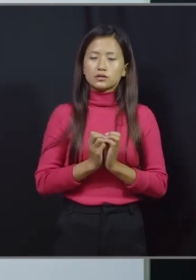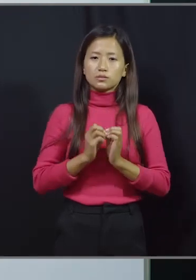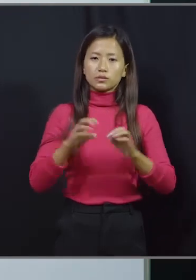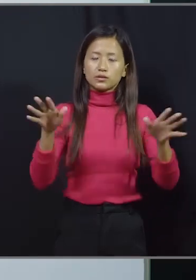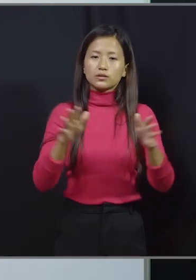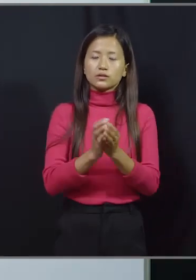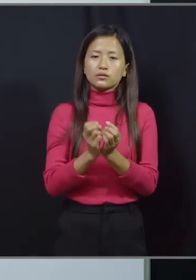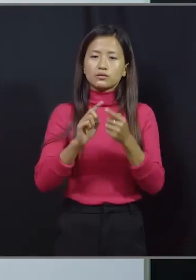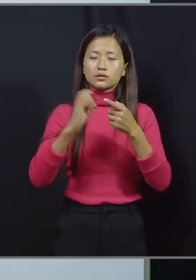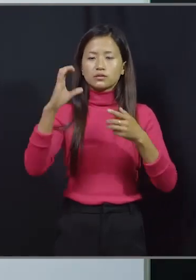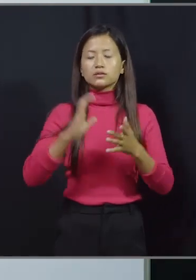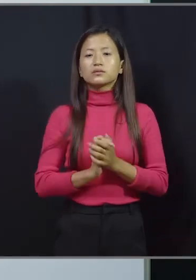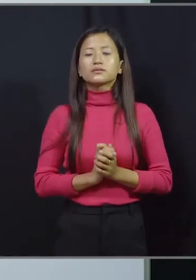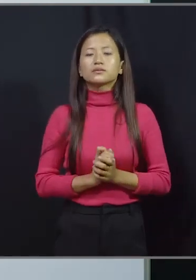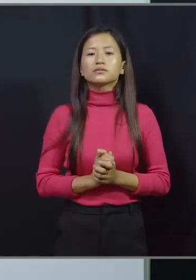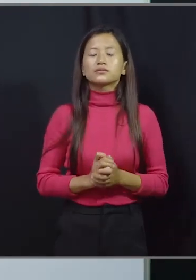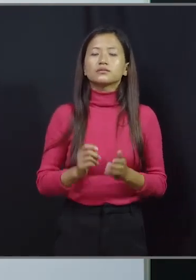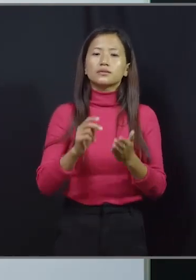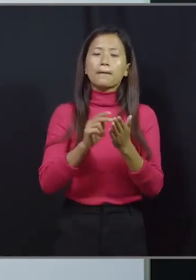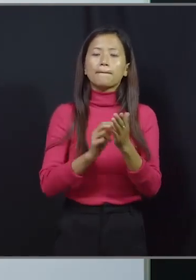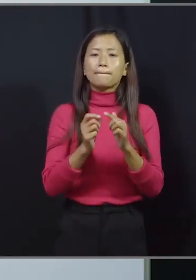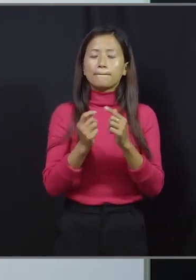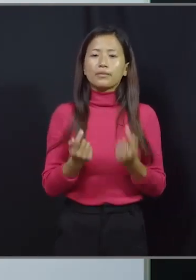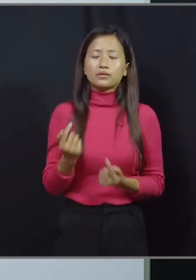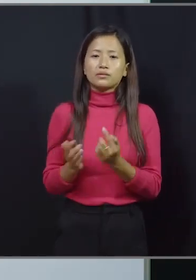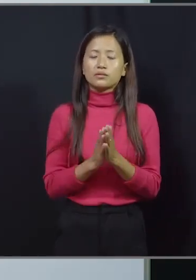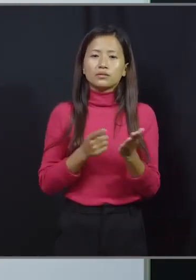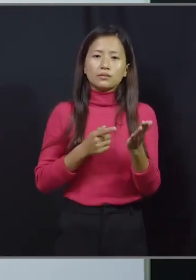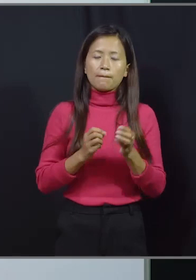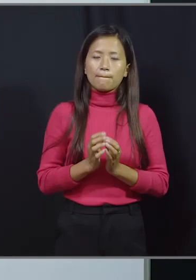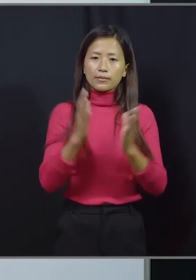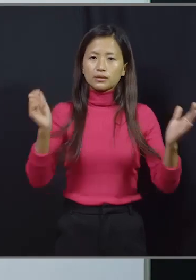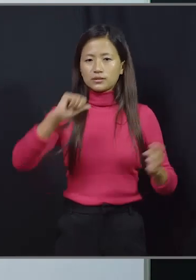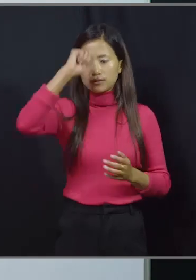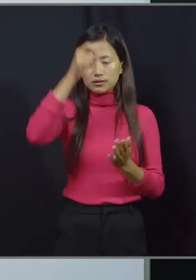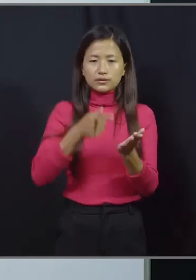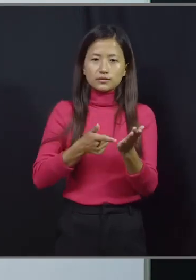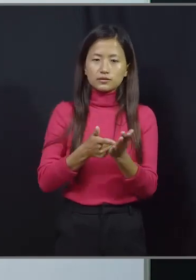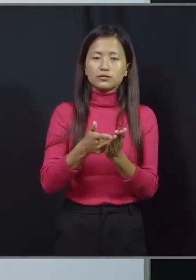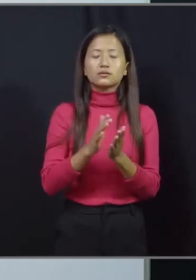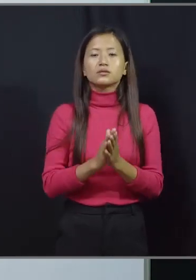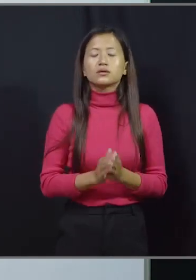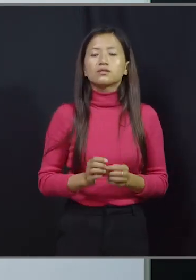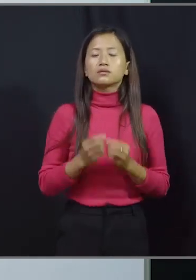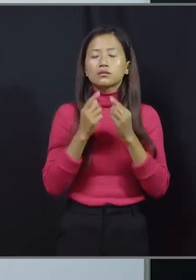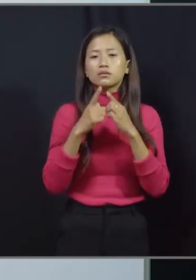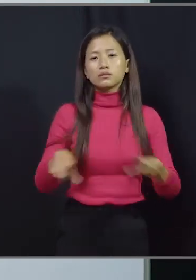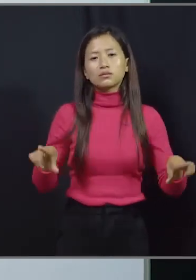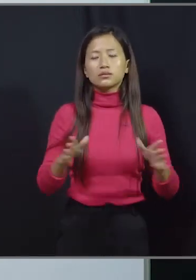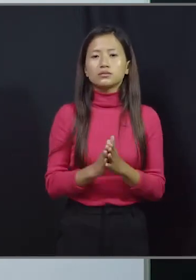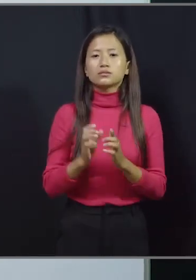exploited economically. And from the political point of view, many Indian rulers or many Indian kingdoms, they lost